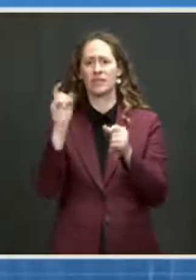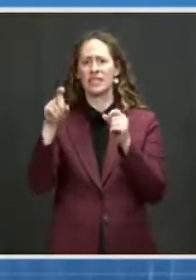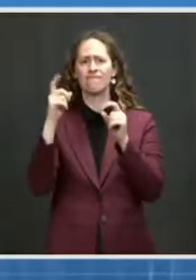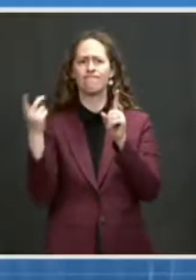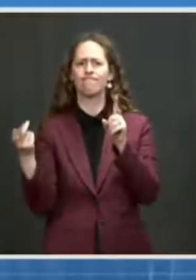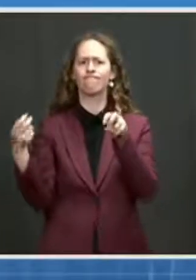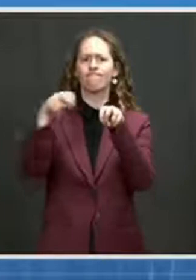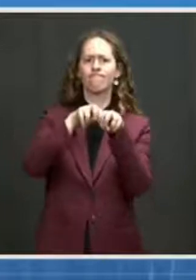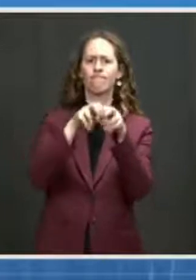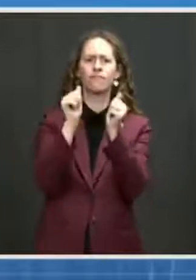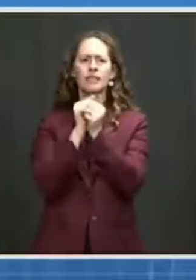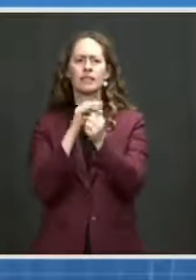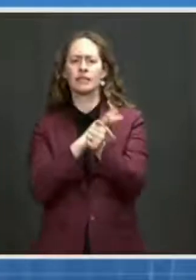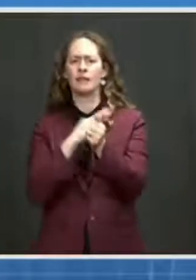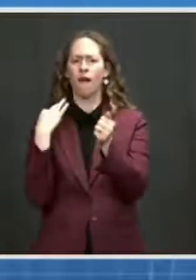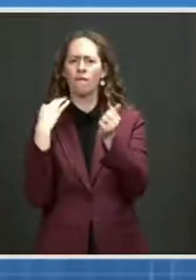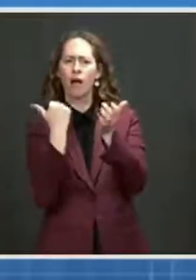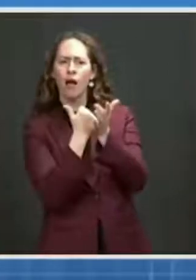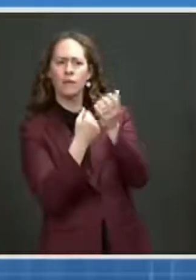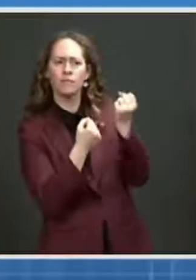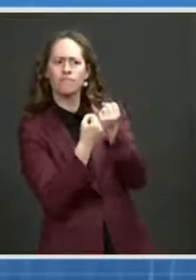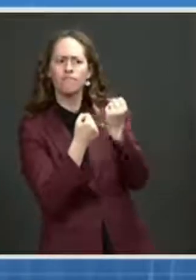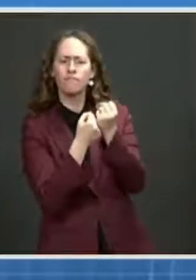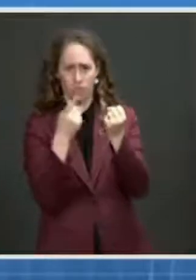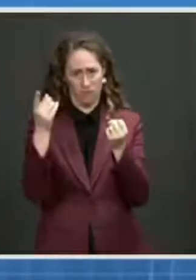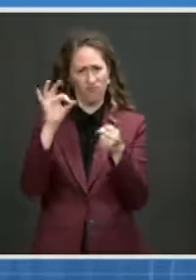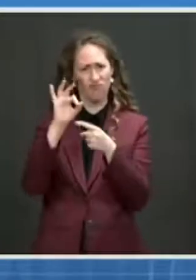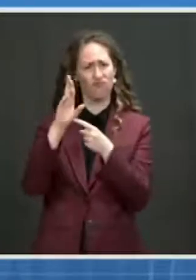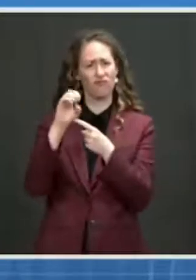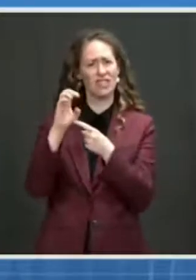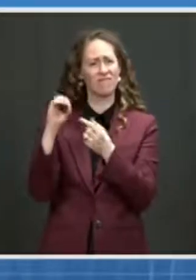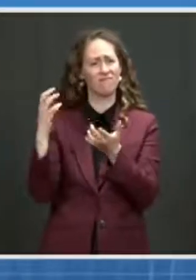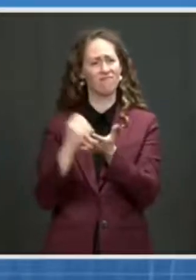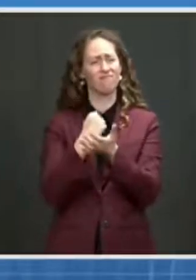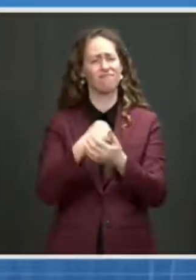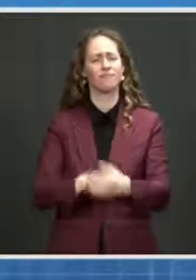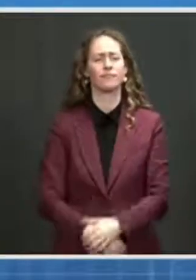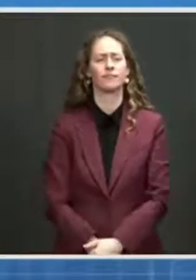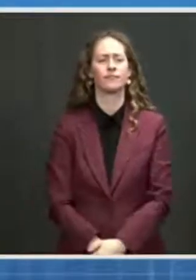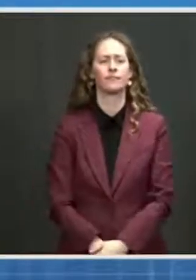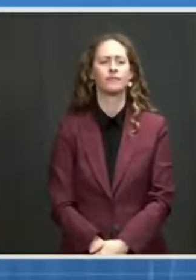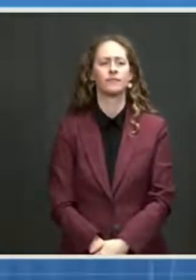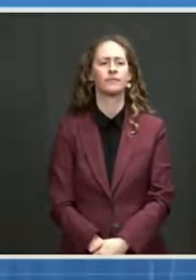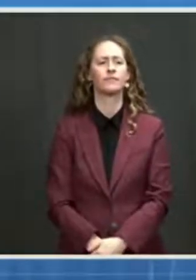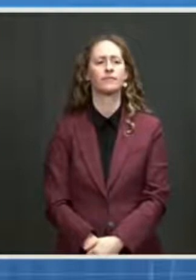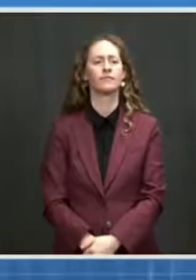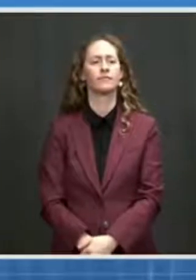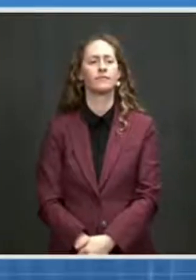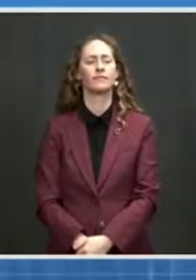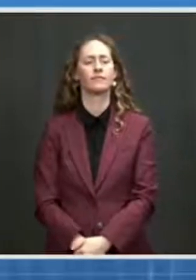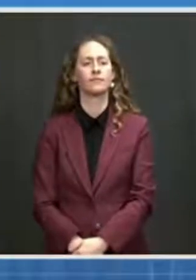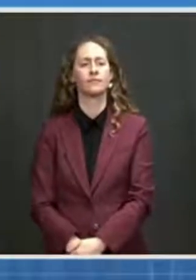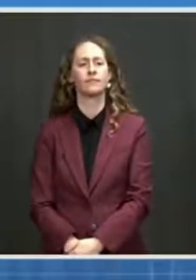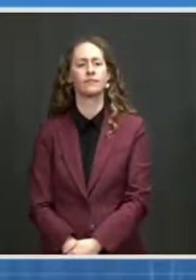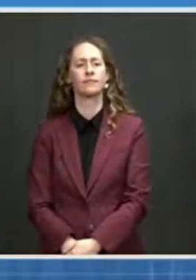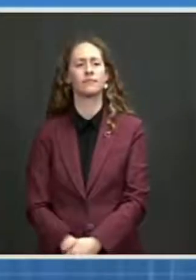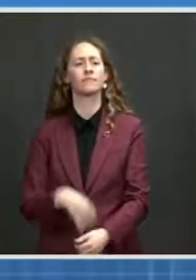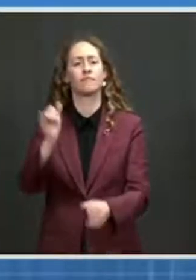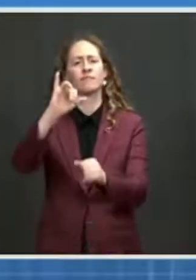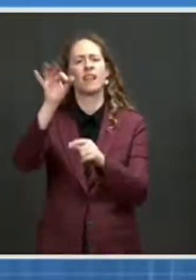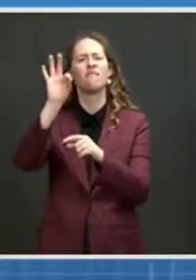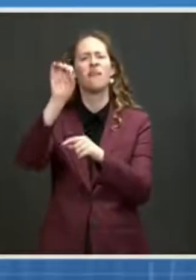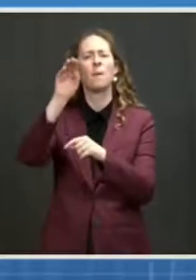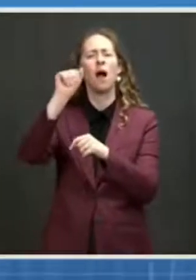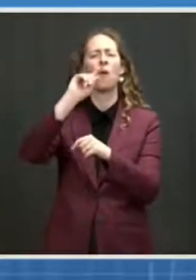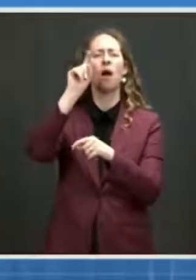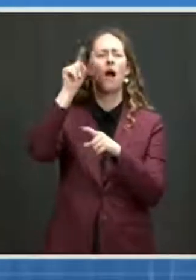in Colorado has offered free bus rides for all residents to the FEMA Community Vaccination Center at the Colorado State Fairgrounds.